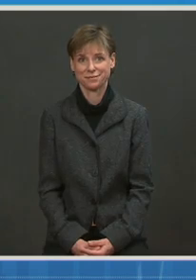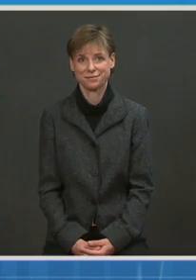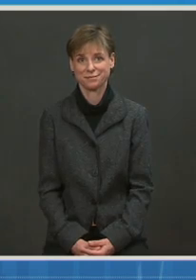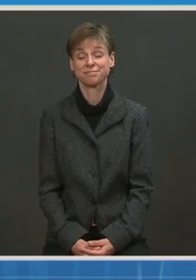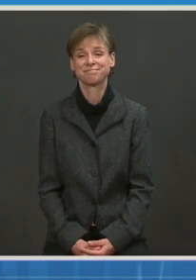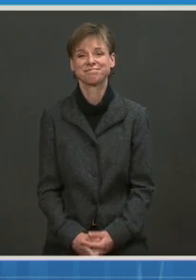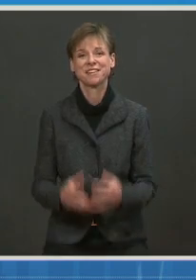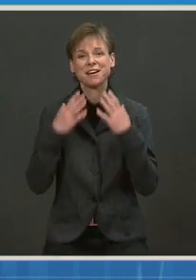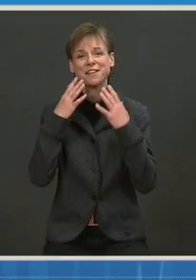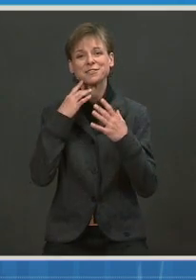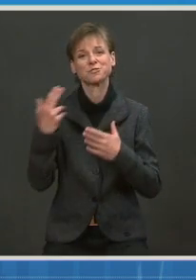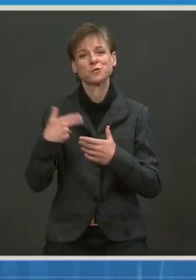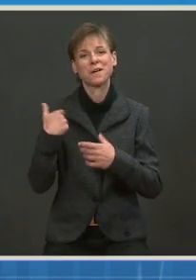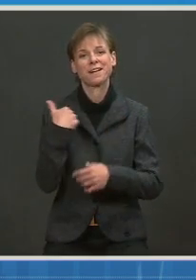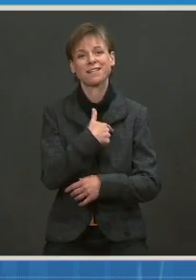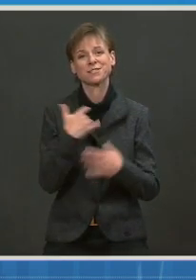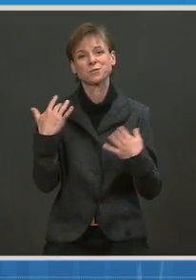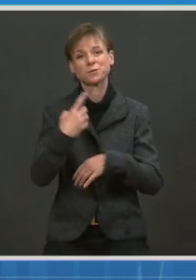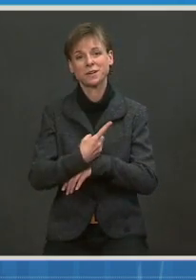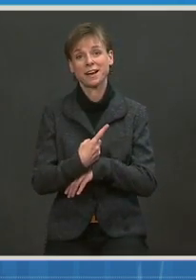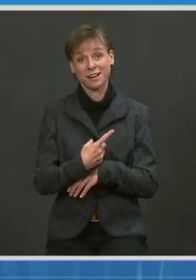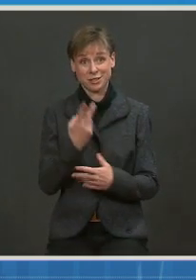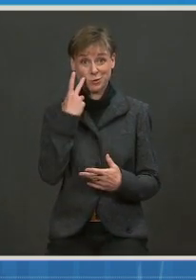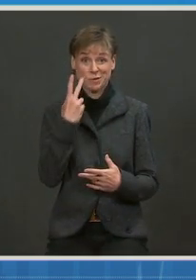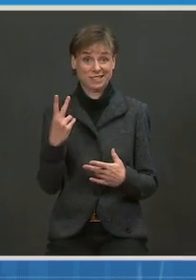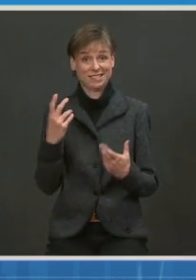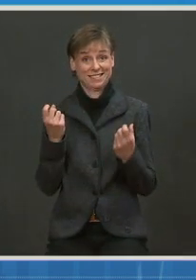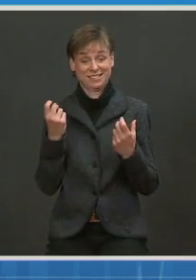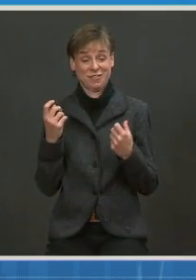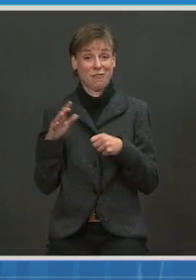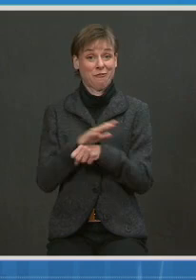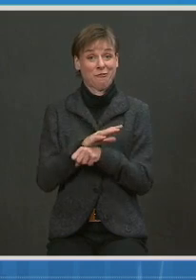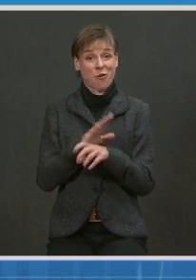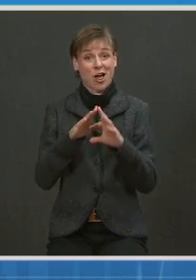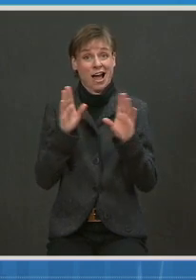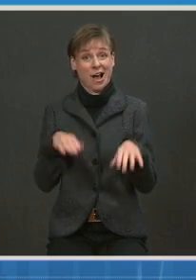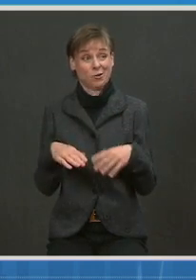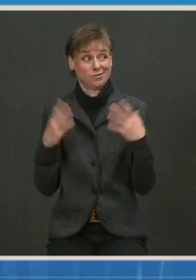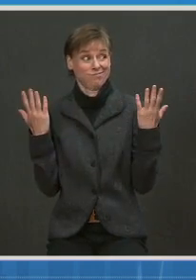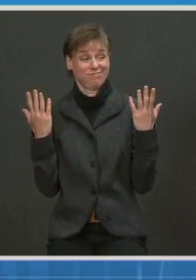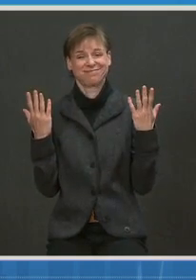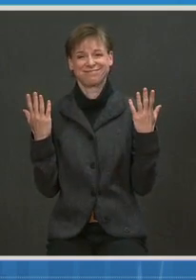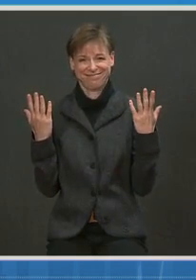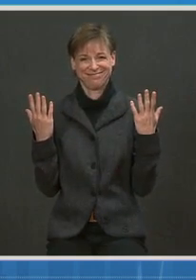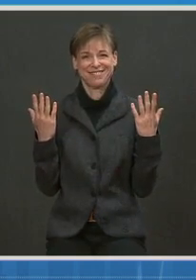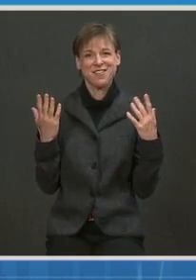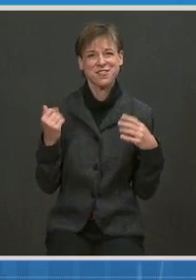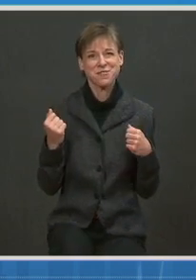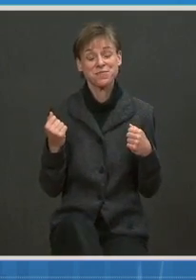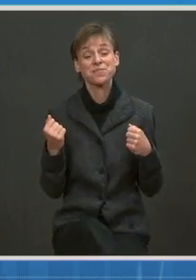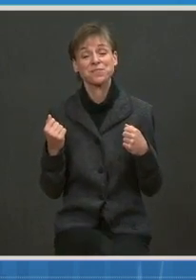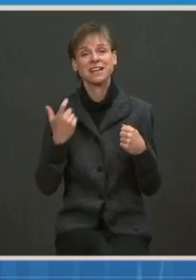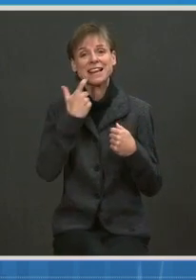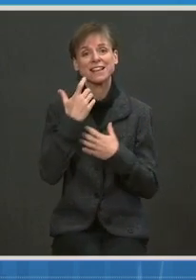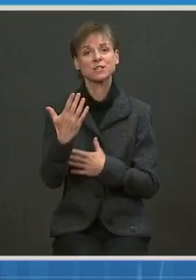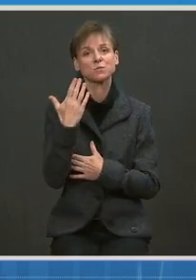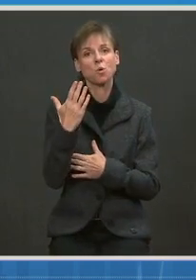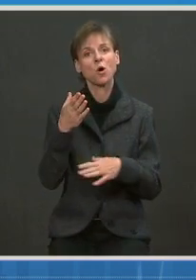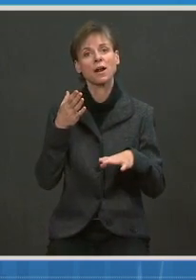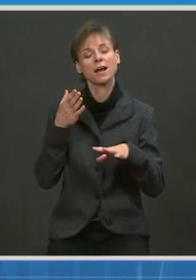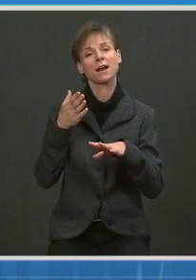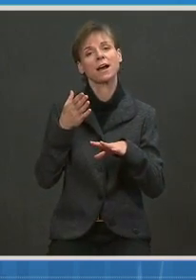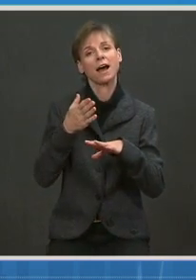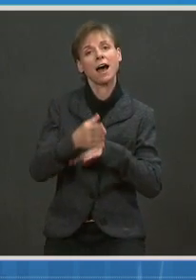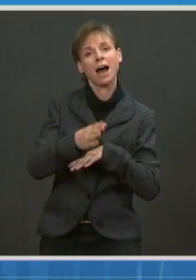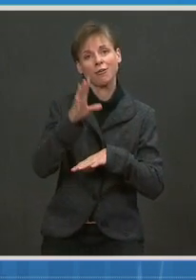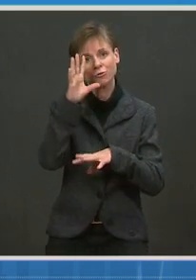Thank you for joining us today. As you can see, we have a full house. Just this morning, following the President's direction,